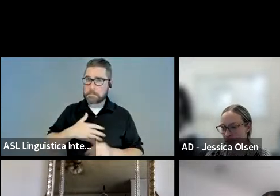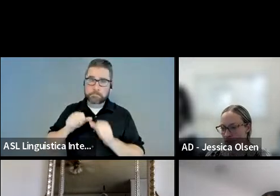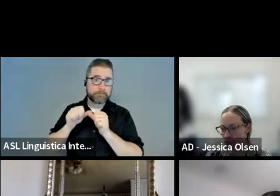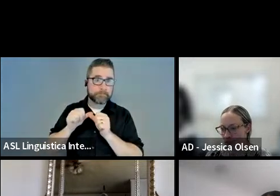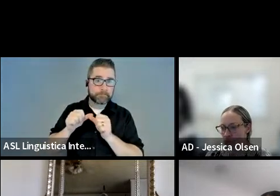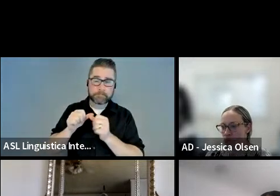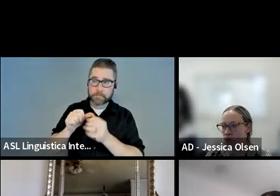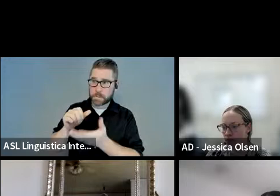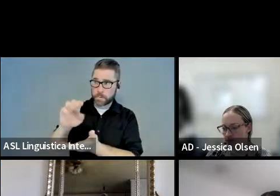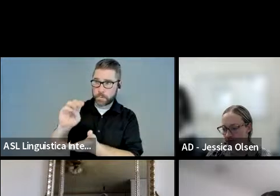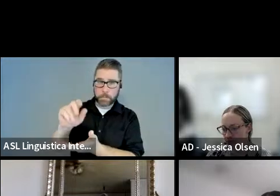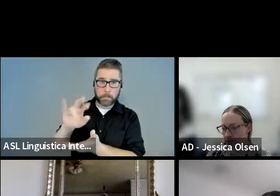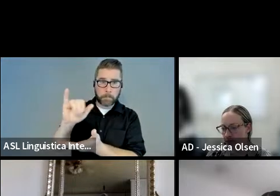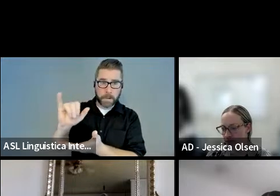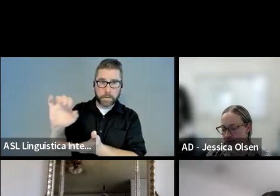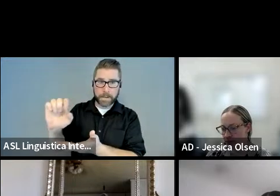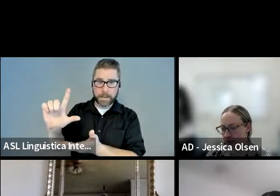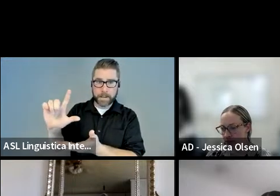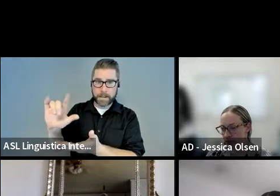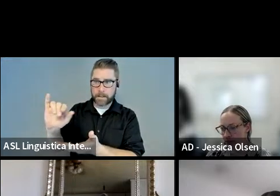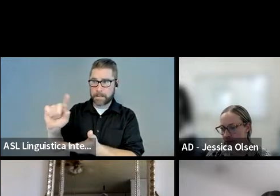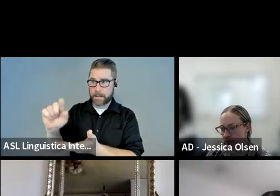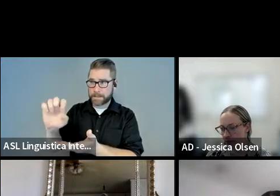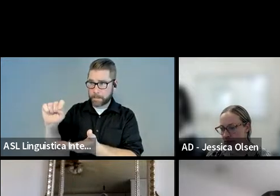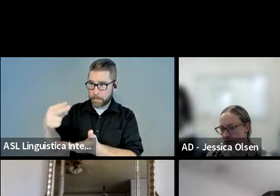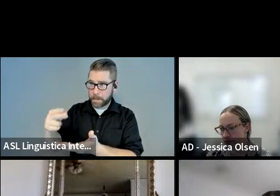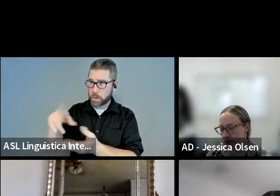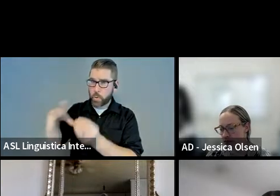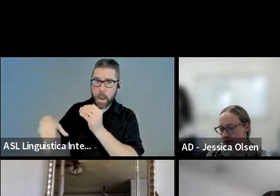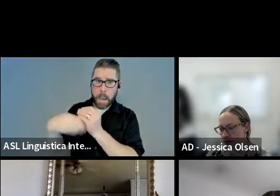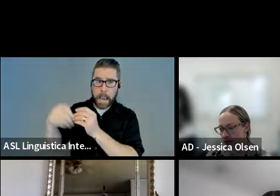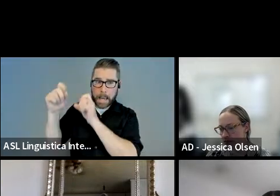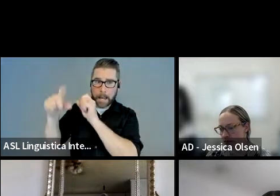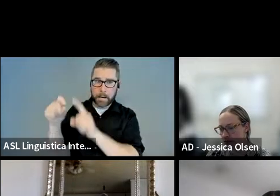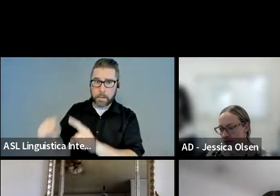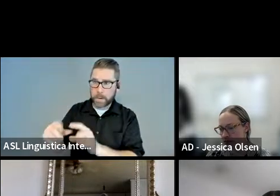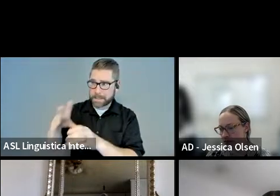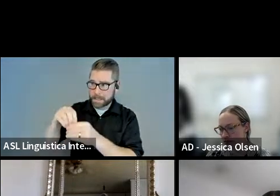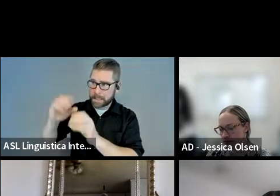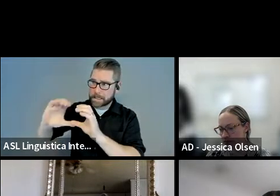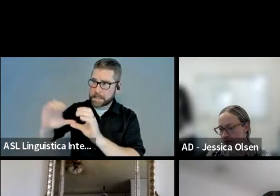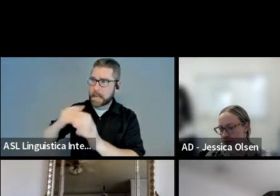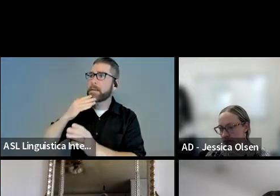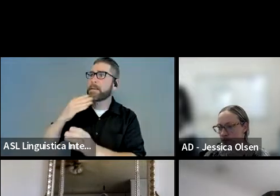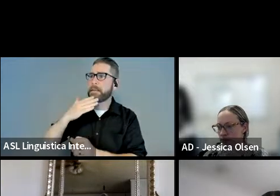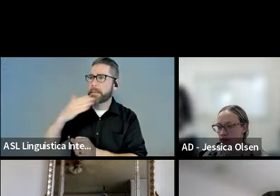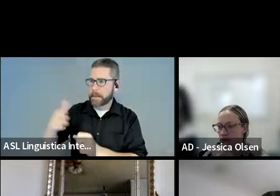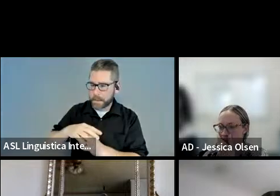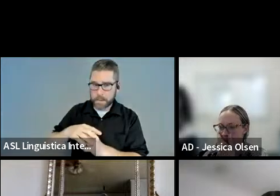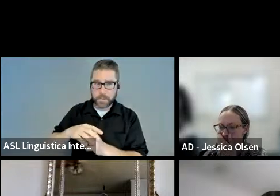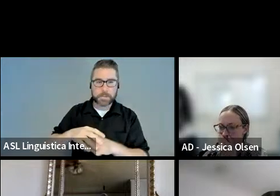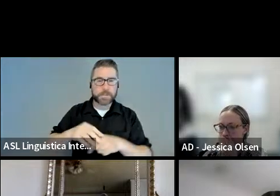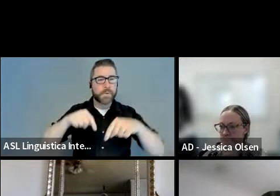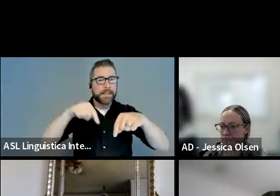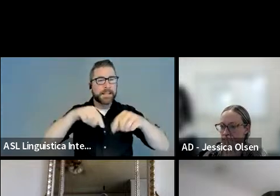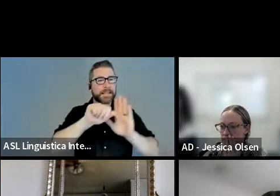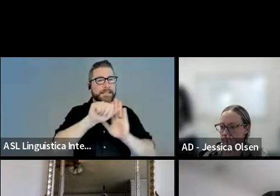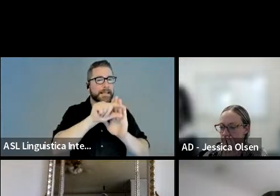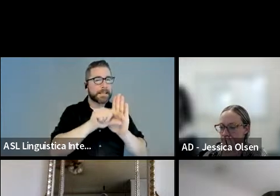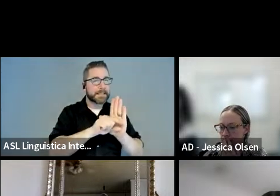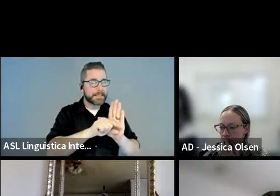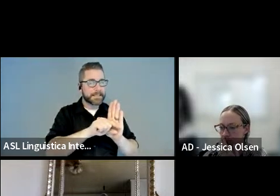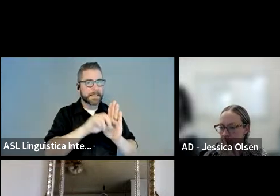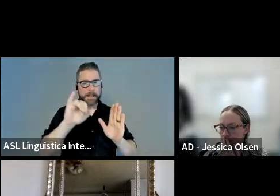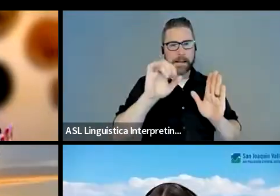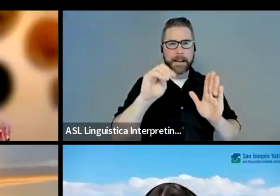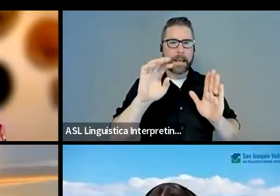you're adding in the chat. What we are going to do for this agenda item is take all the questions that you all had that